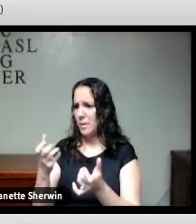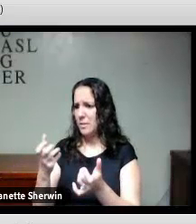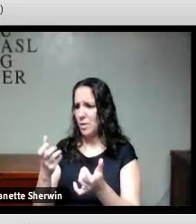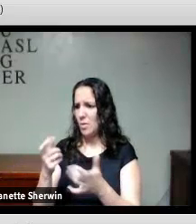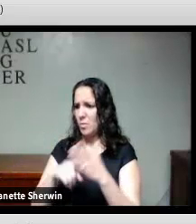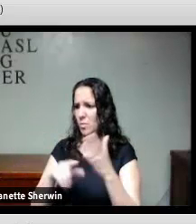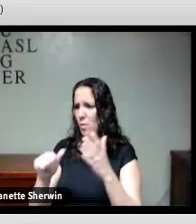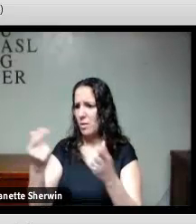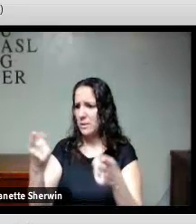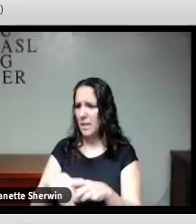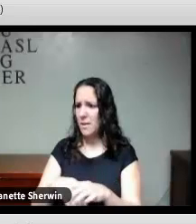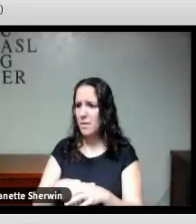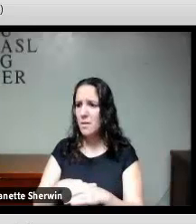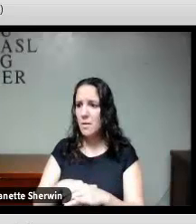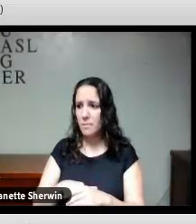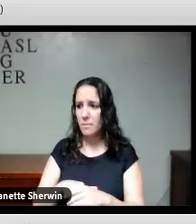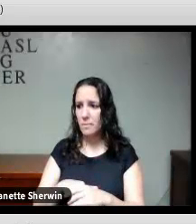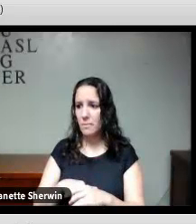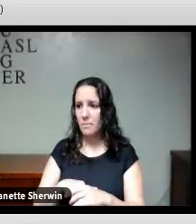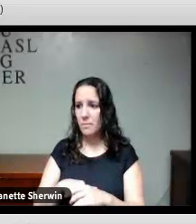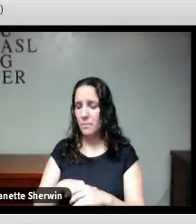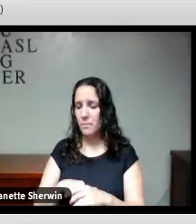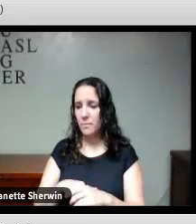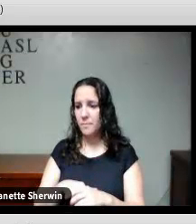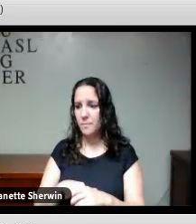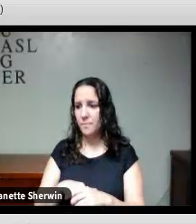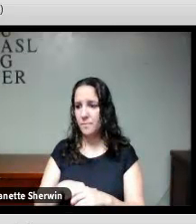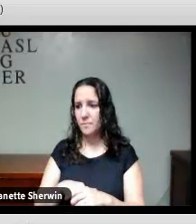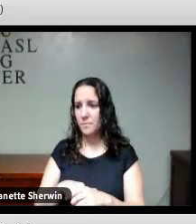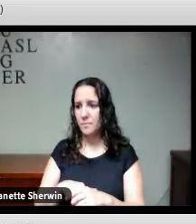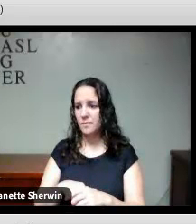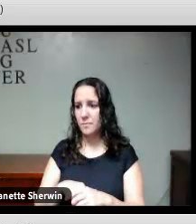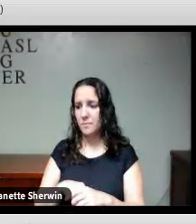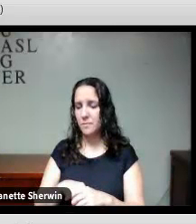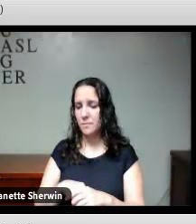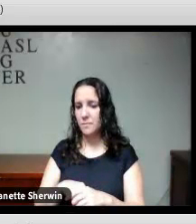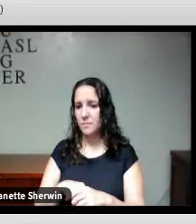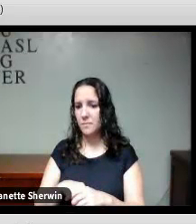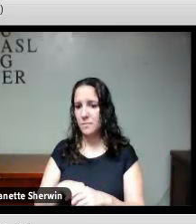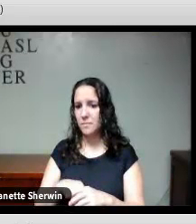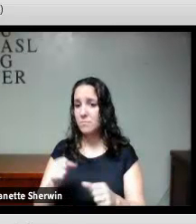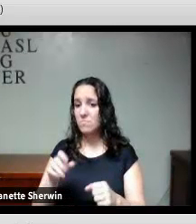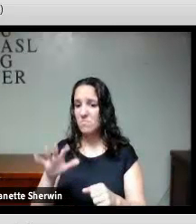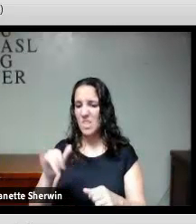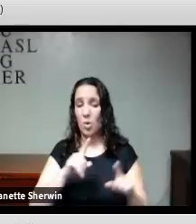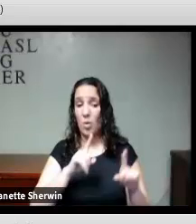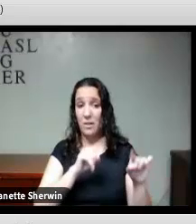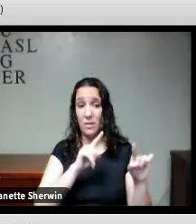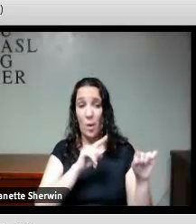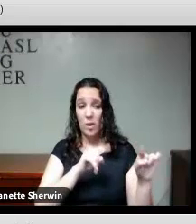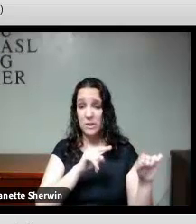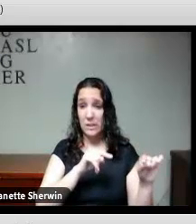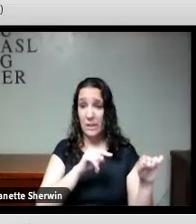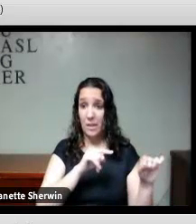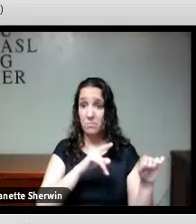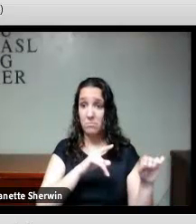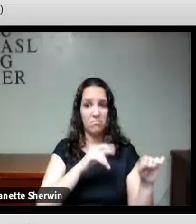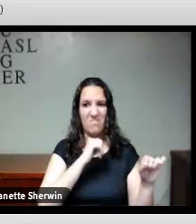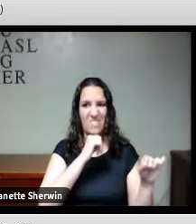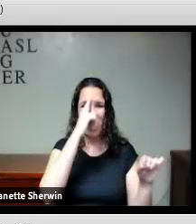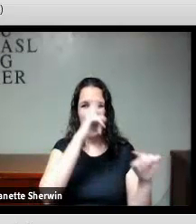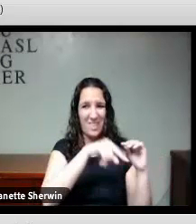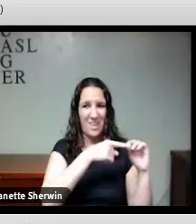has carried over into an age where they have a lot of other options. So that loyalty piece that we really didn't give a lot of thought to